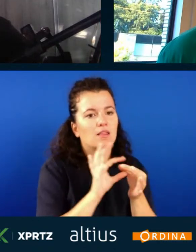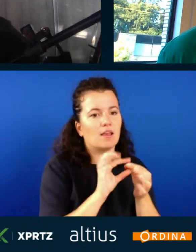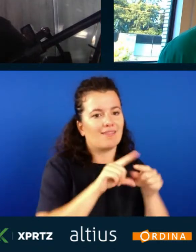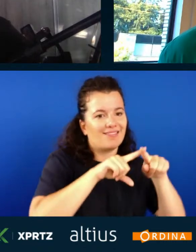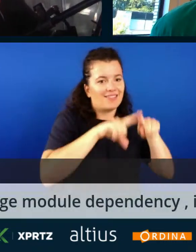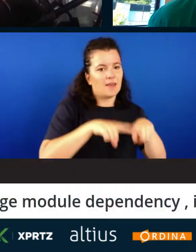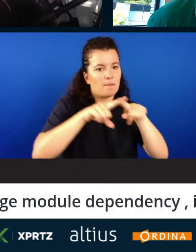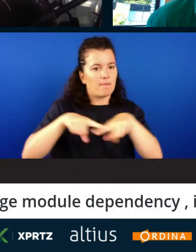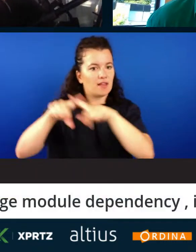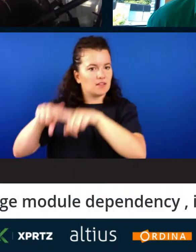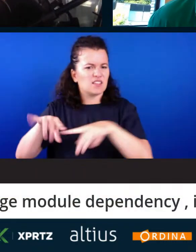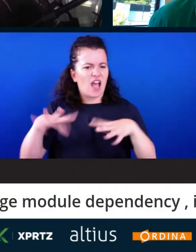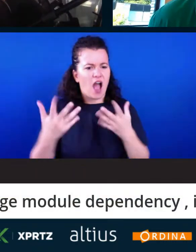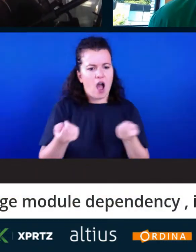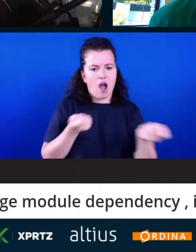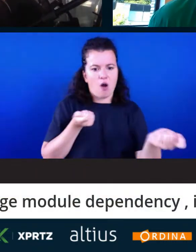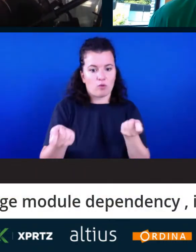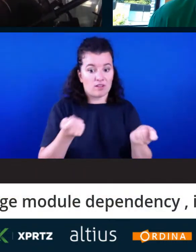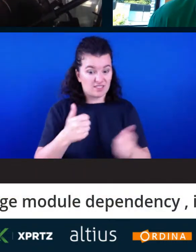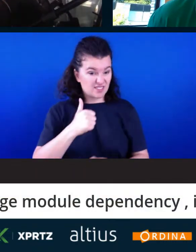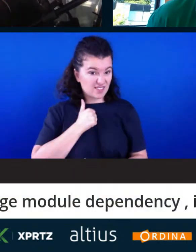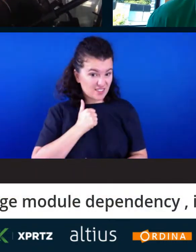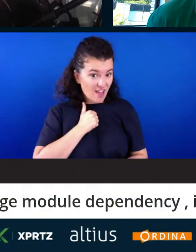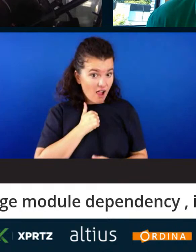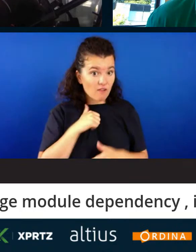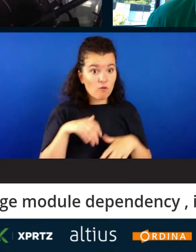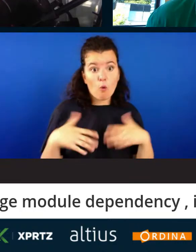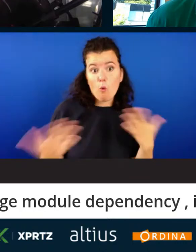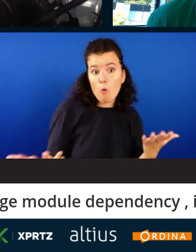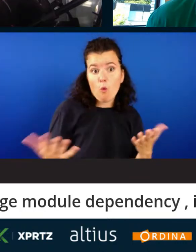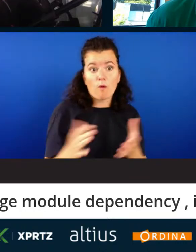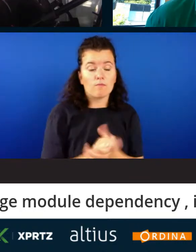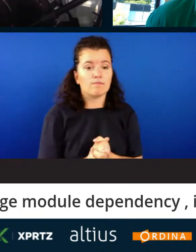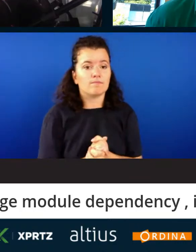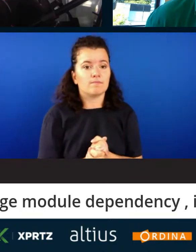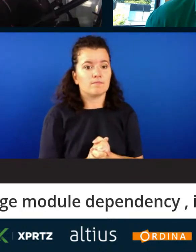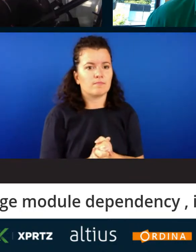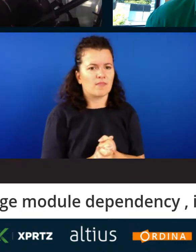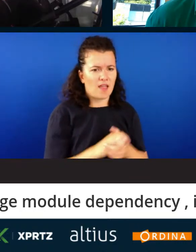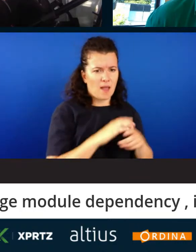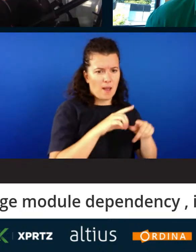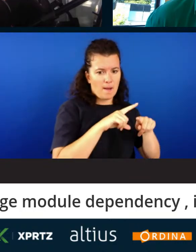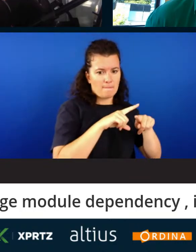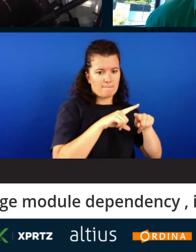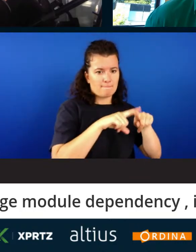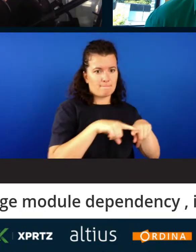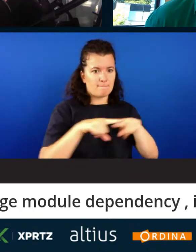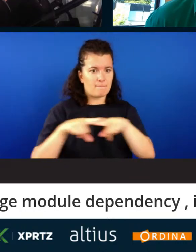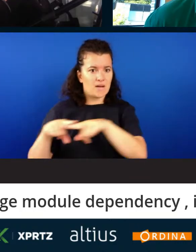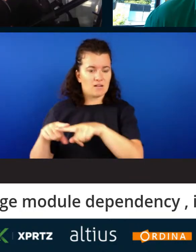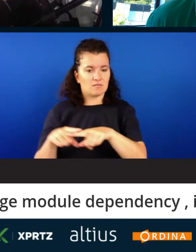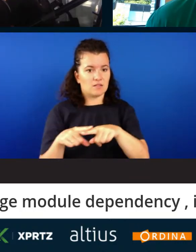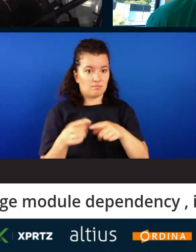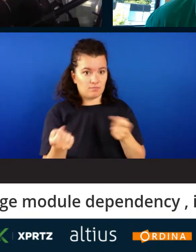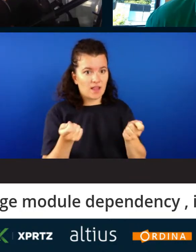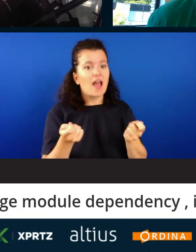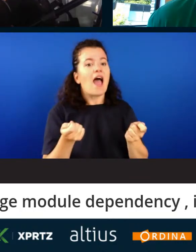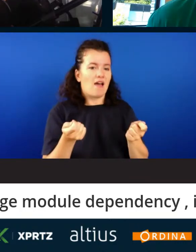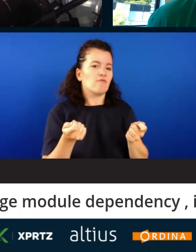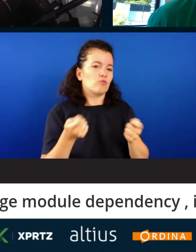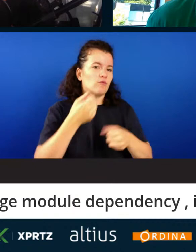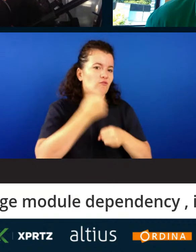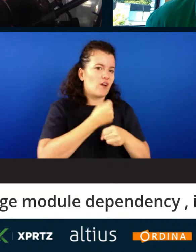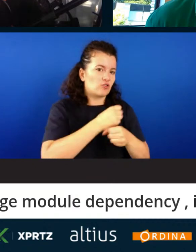do it yourself, or? Manage the modules within the function app. Yeah, probably,